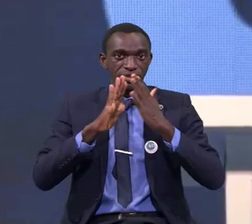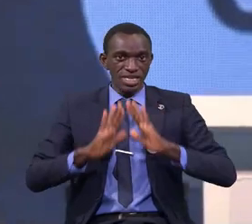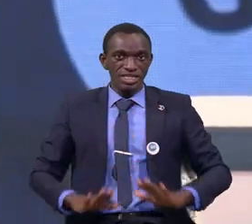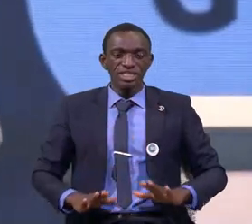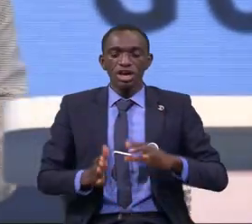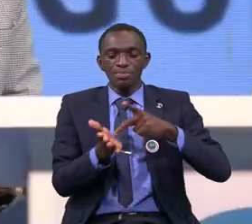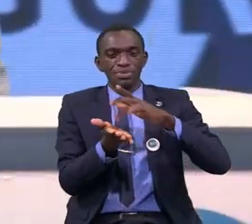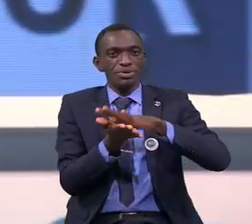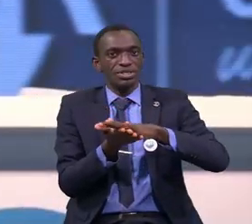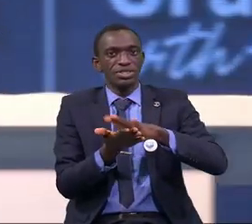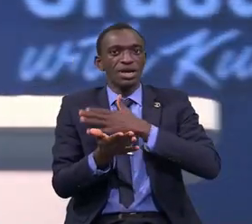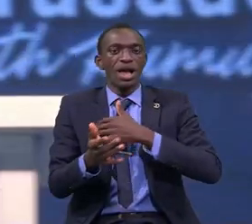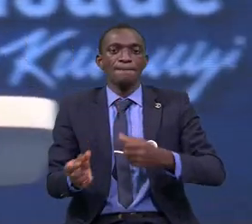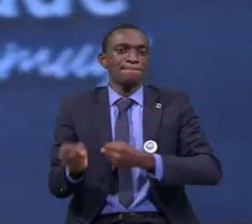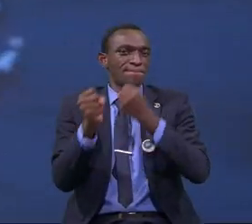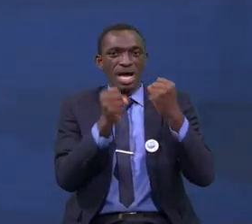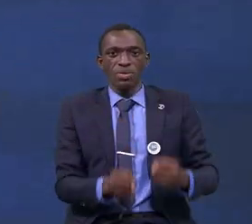power.